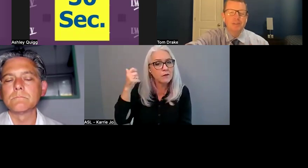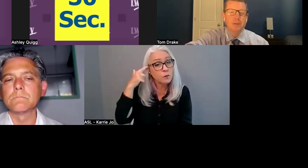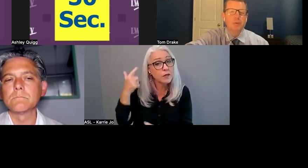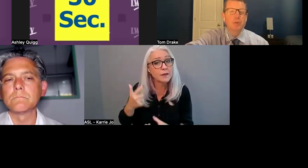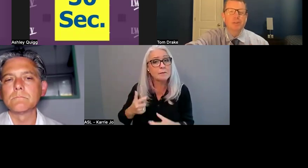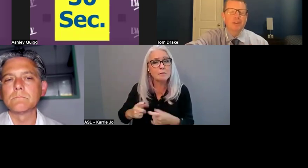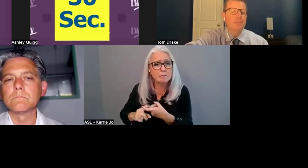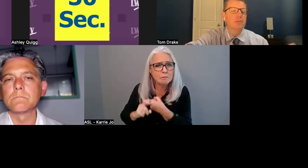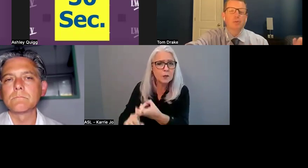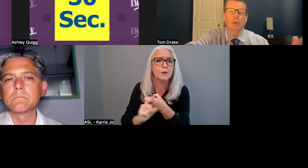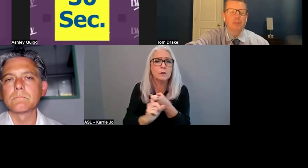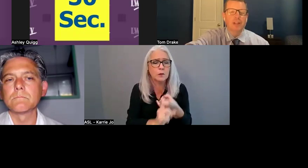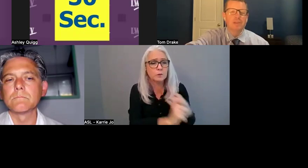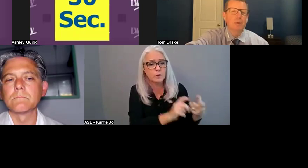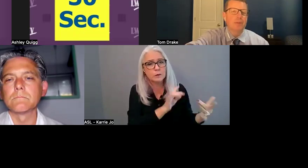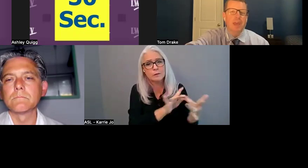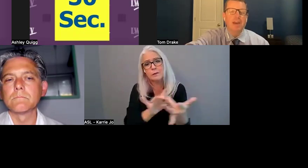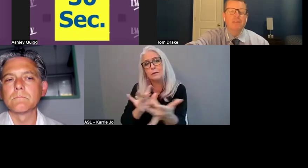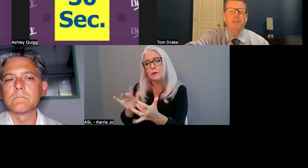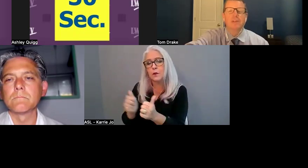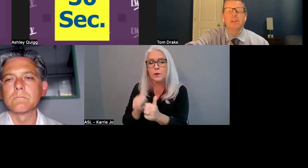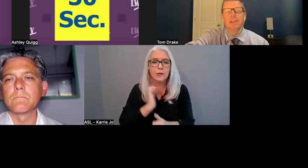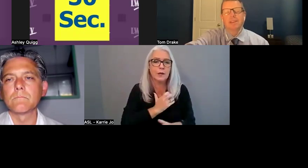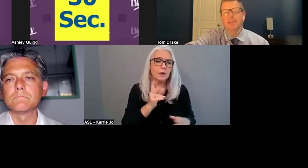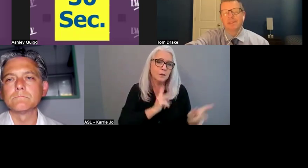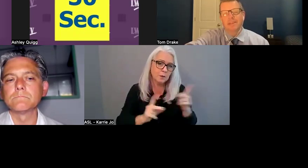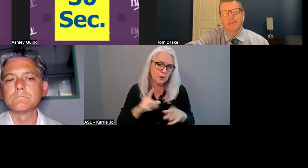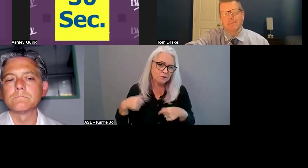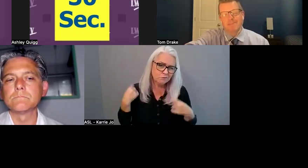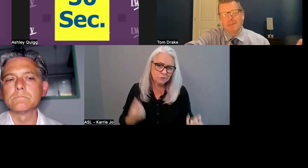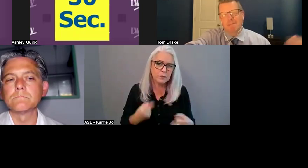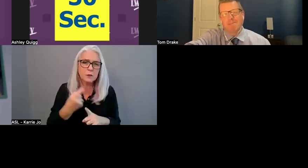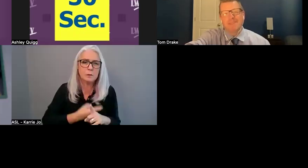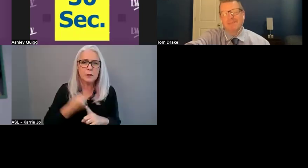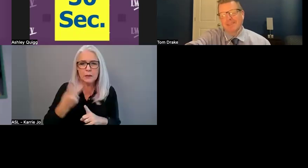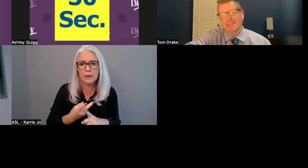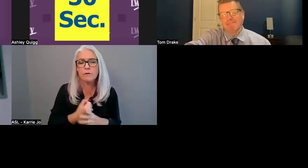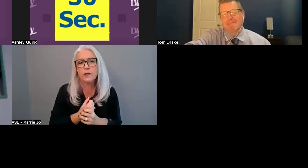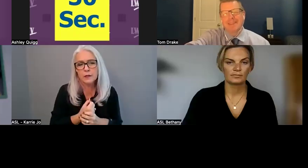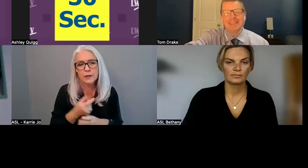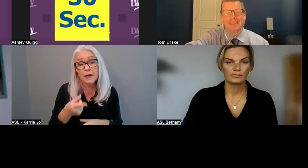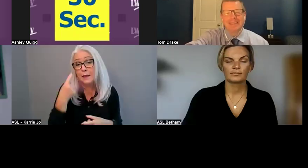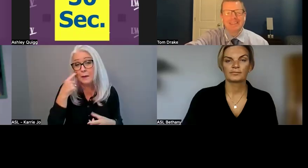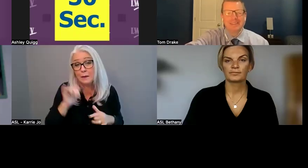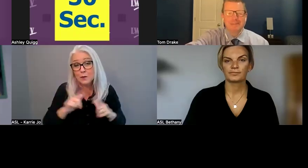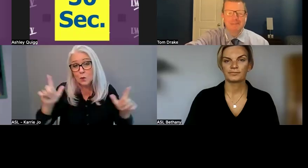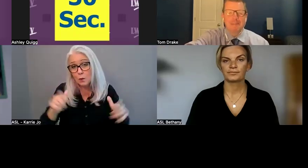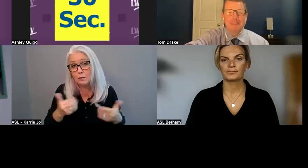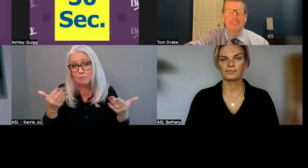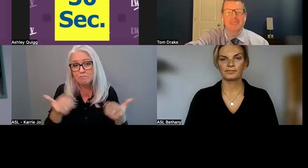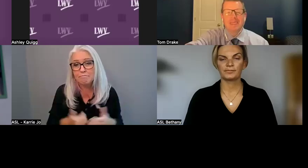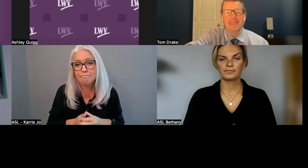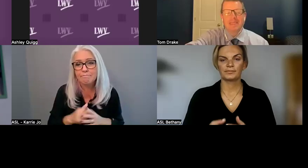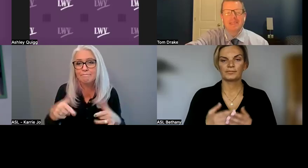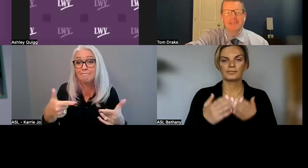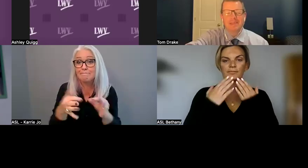back into the community like I've been doing over the last month and a half. And that's it. Thank you,